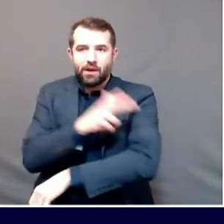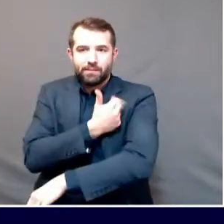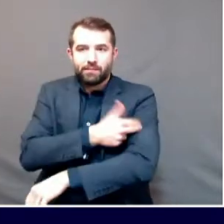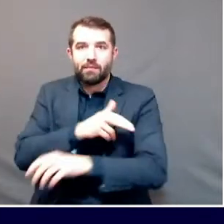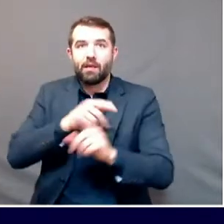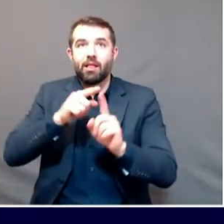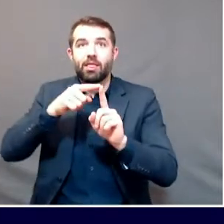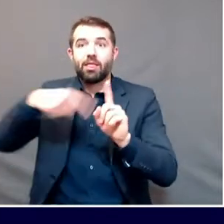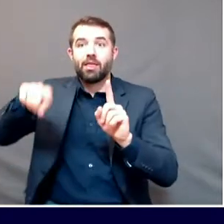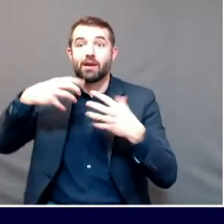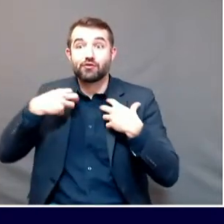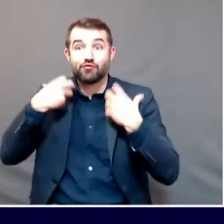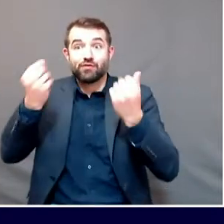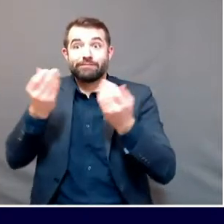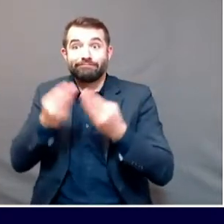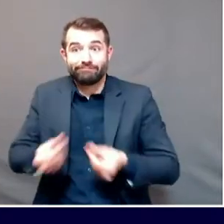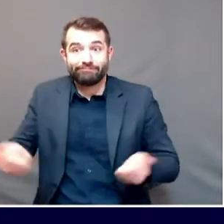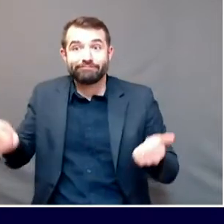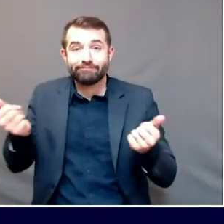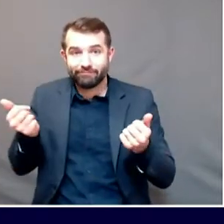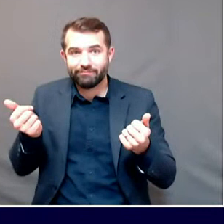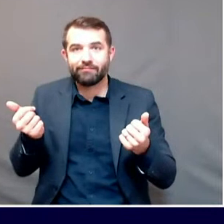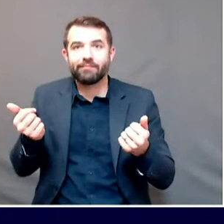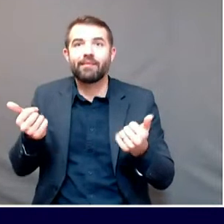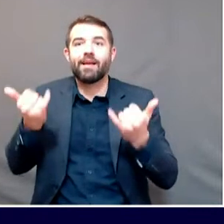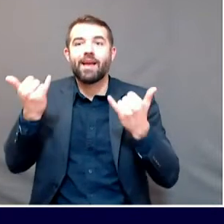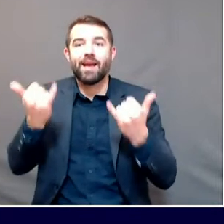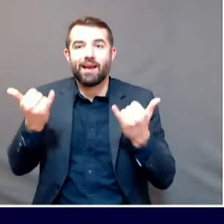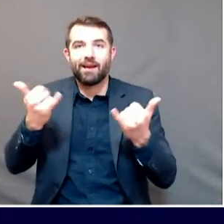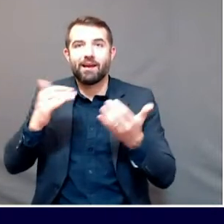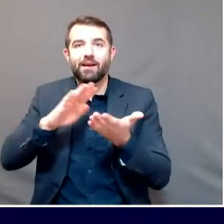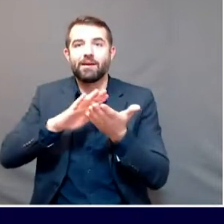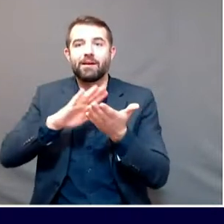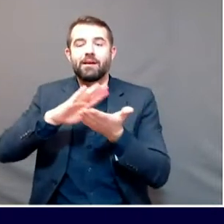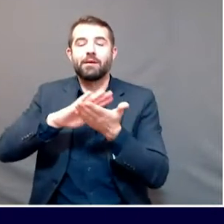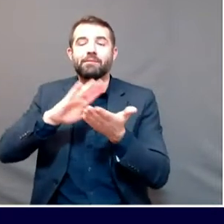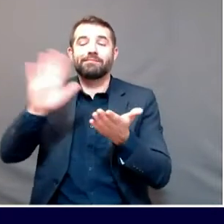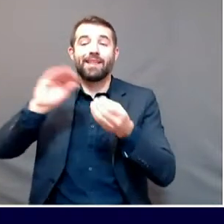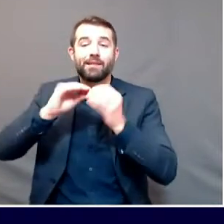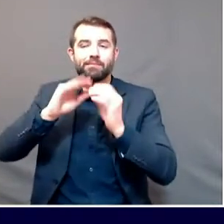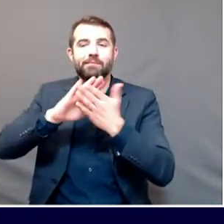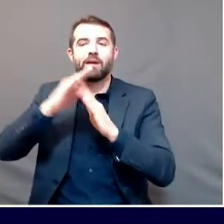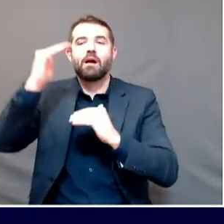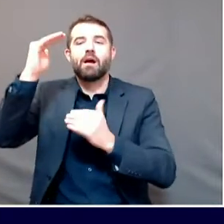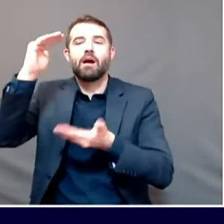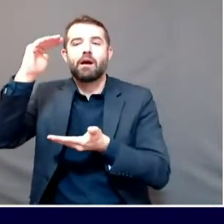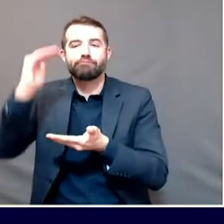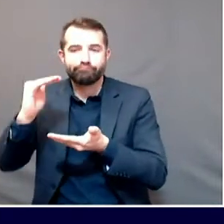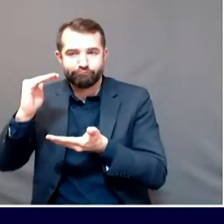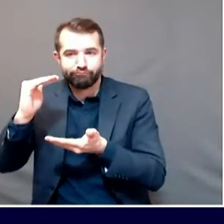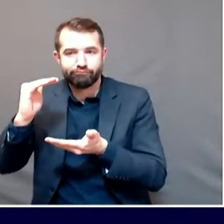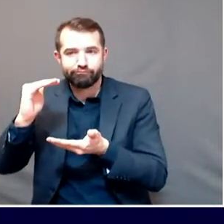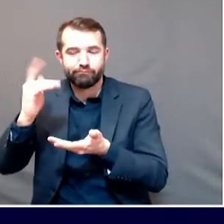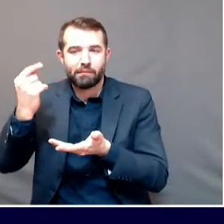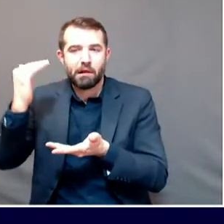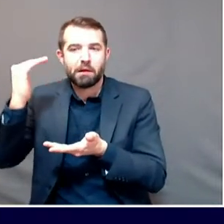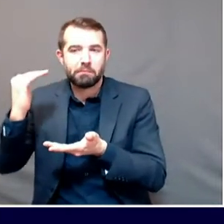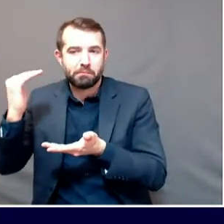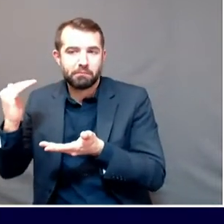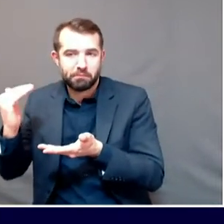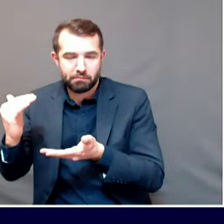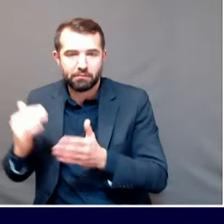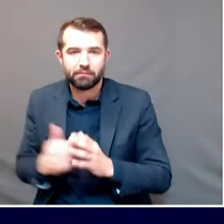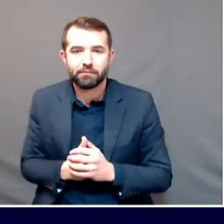in, but it's not the result of a discrete event a series of discrete events like Thanksgiving gatherings that may have prompted